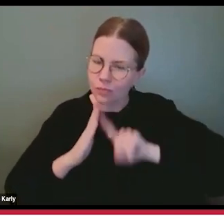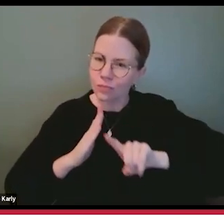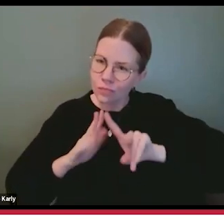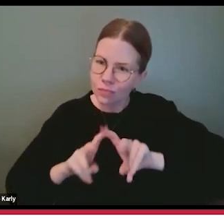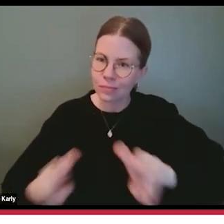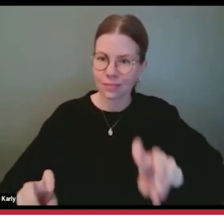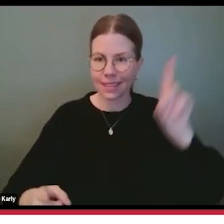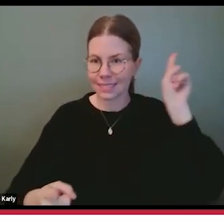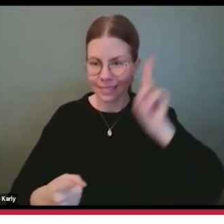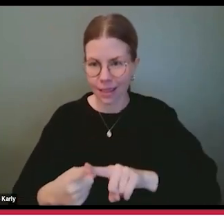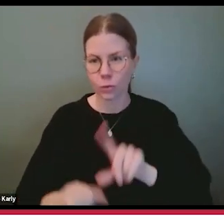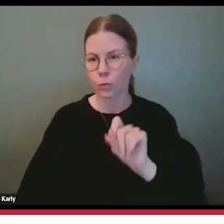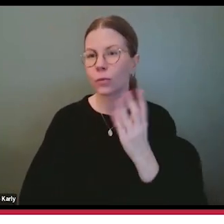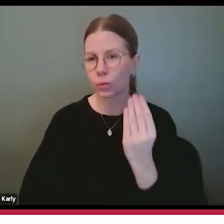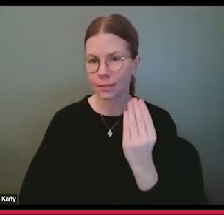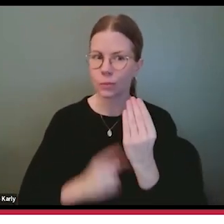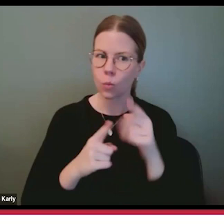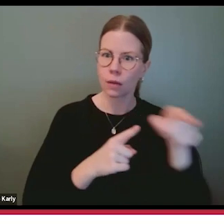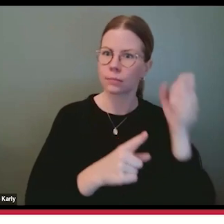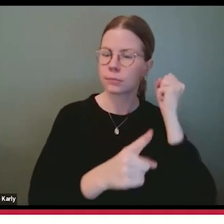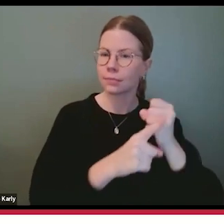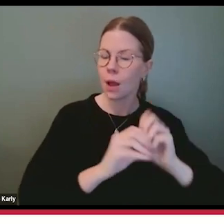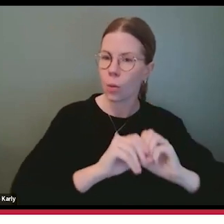with R&D. We'd had 40 years of